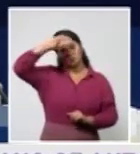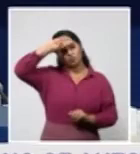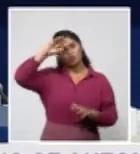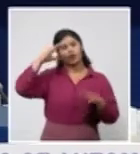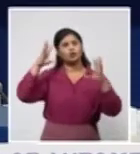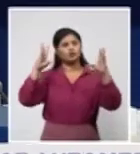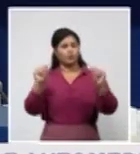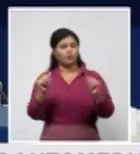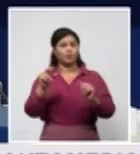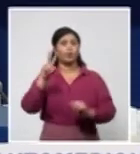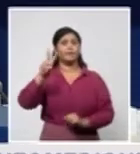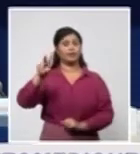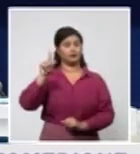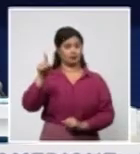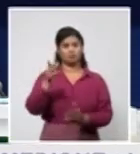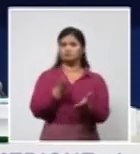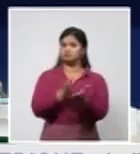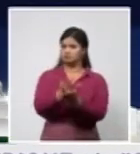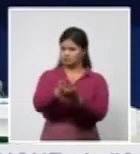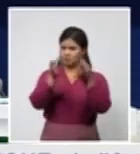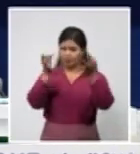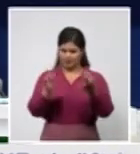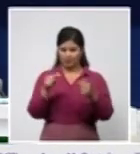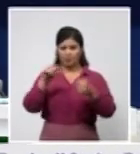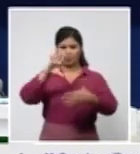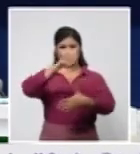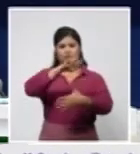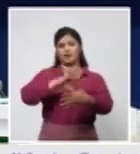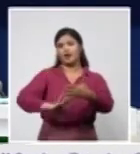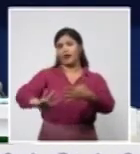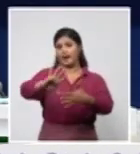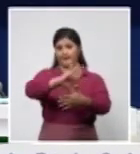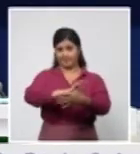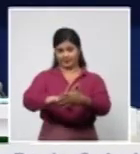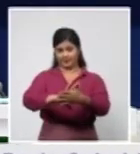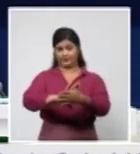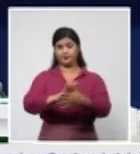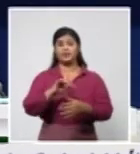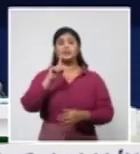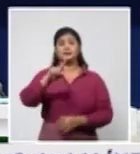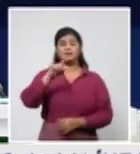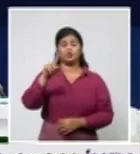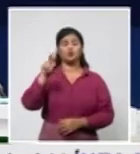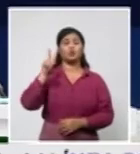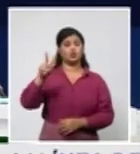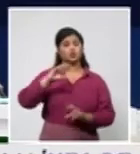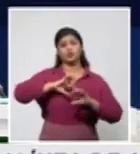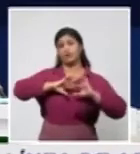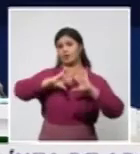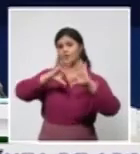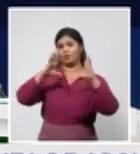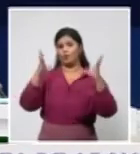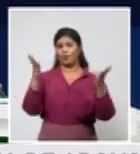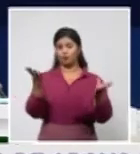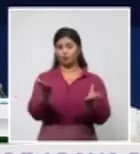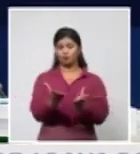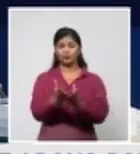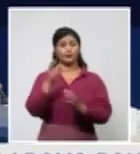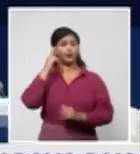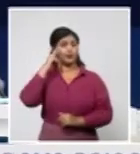Cuba in 21st position in the Americas and 112th in the world.